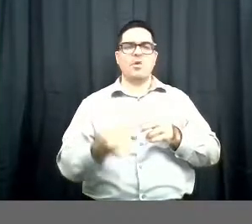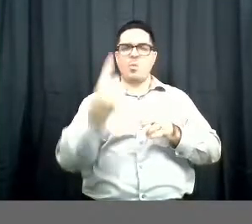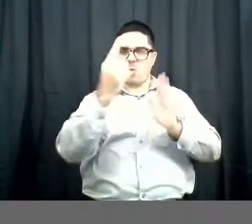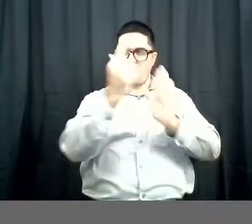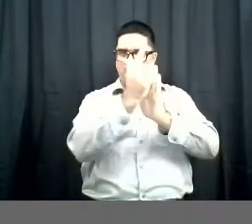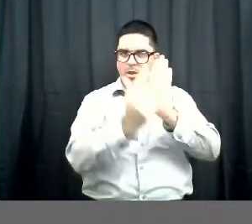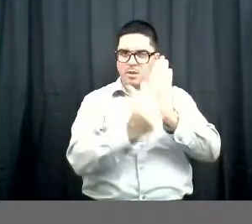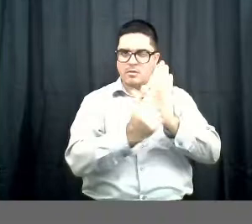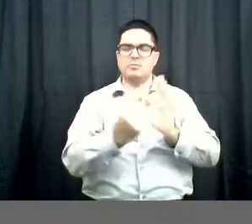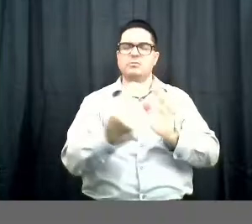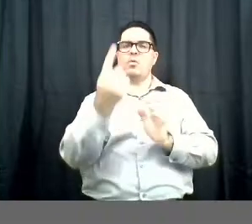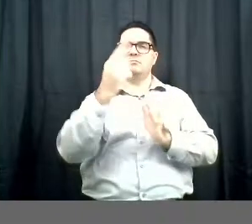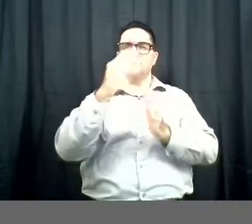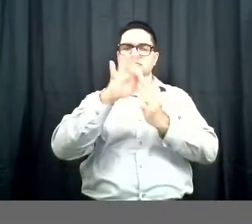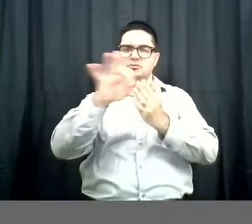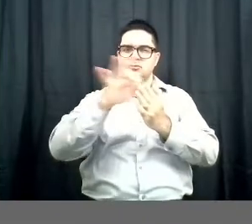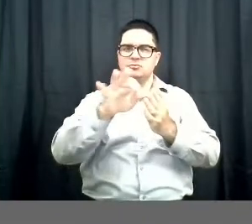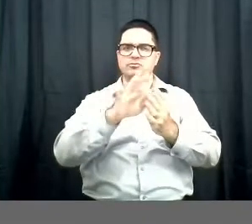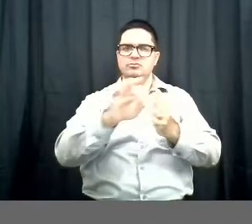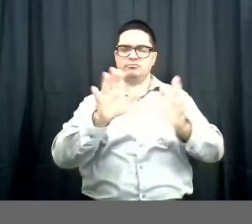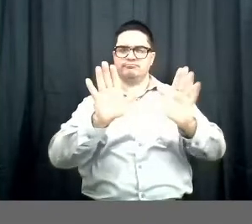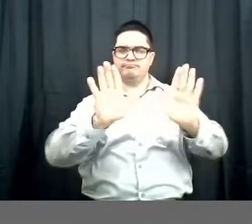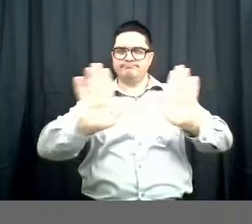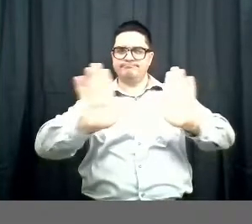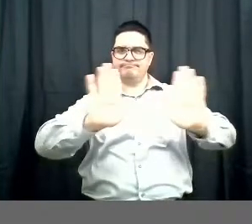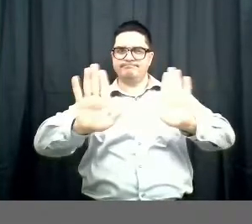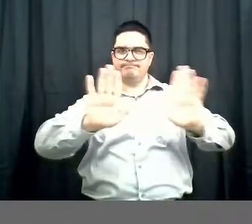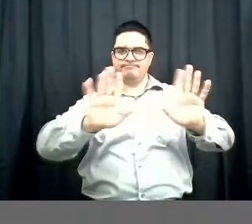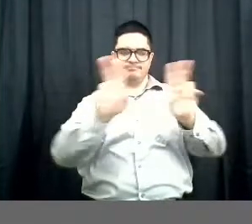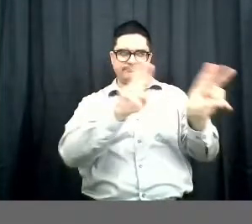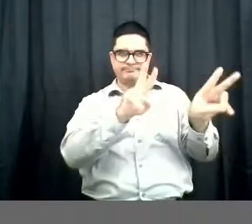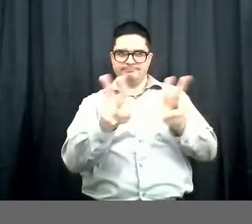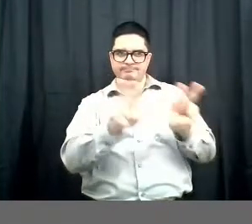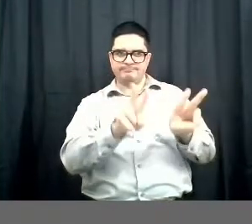you understand that how the calculation occurs. Next page.